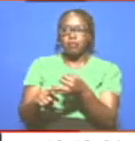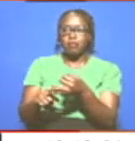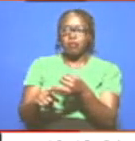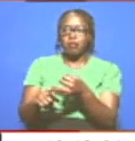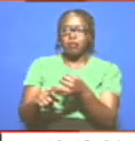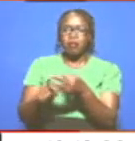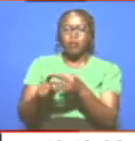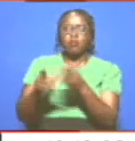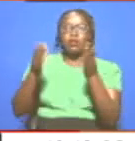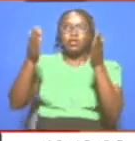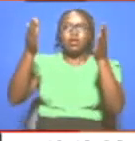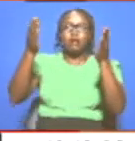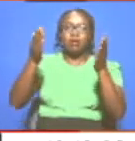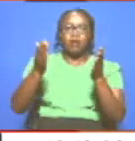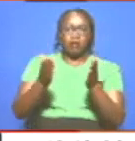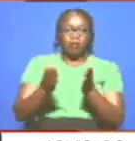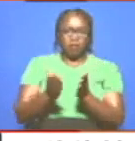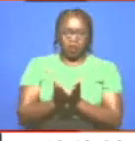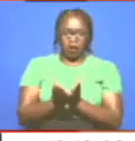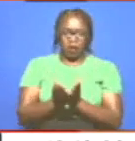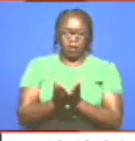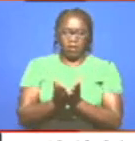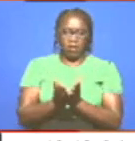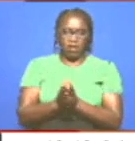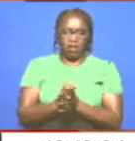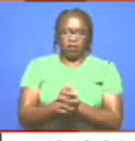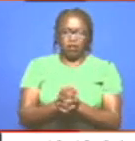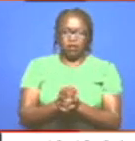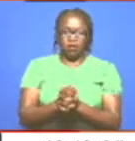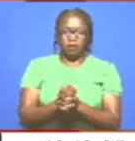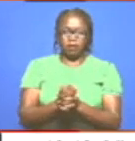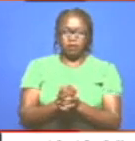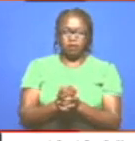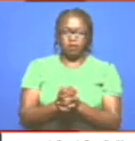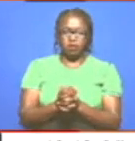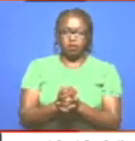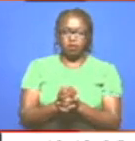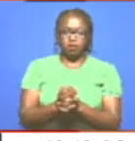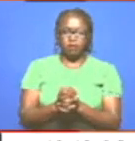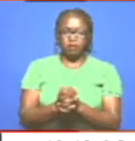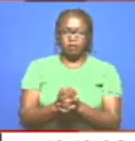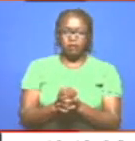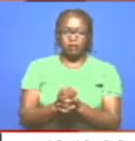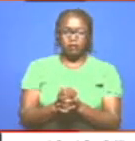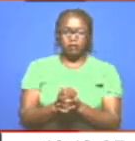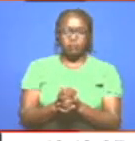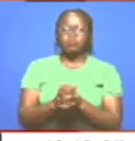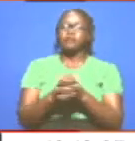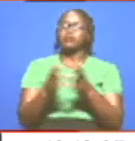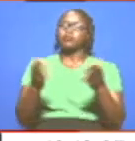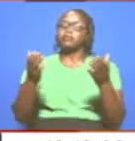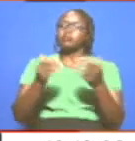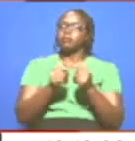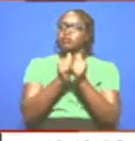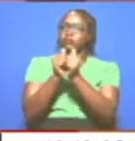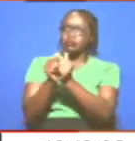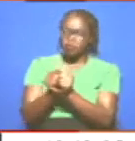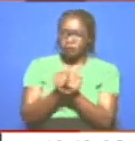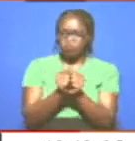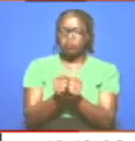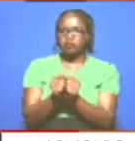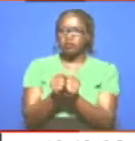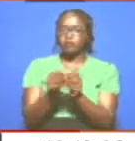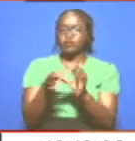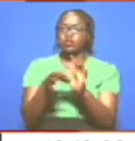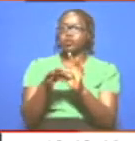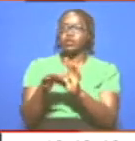Rift Valley. Yeah, we need to bring them under one umbrella. As I said, there are so